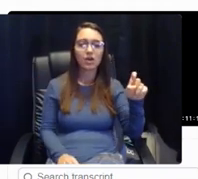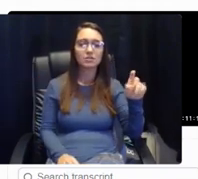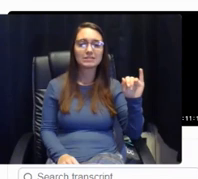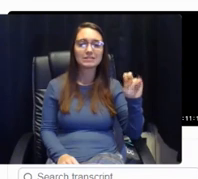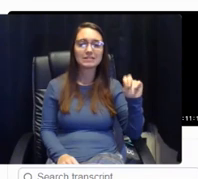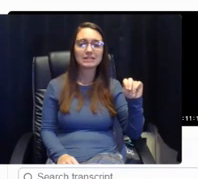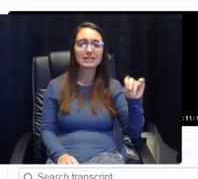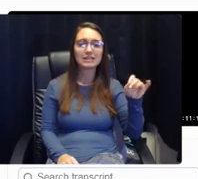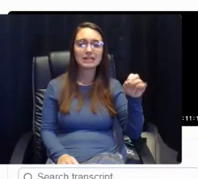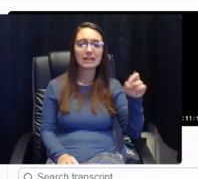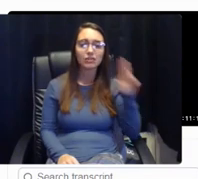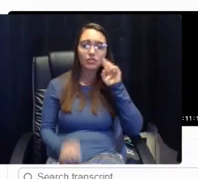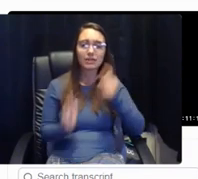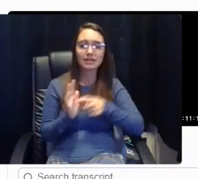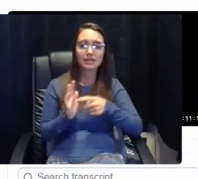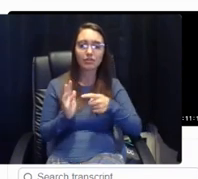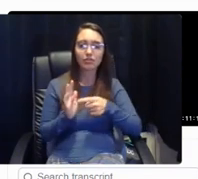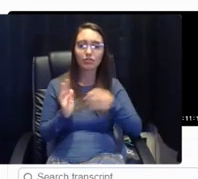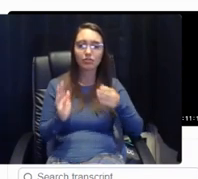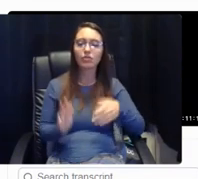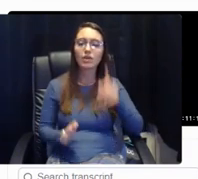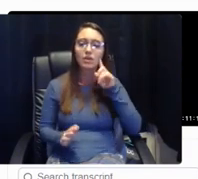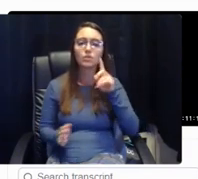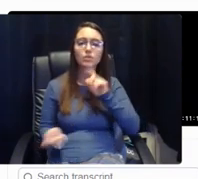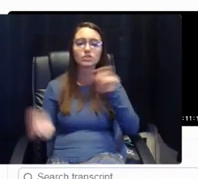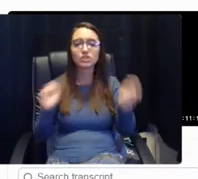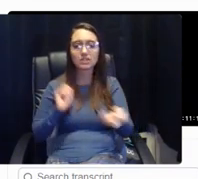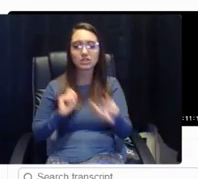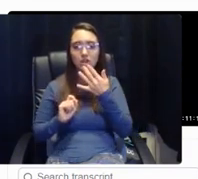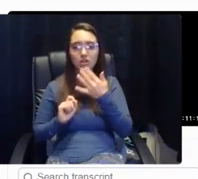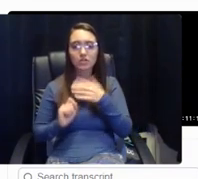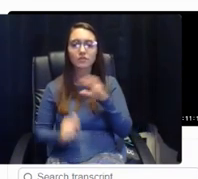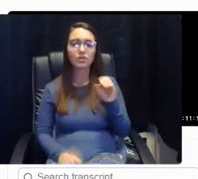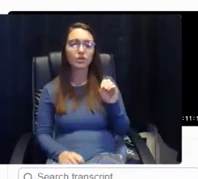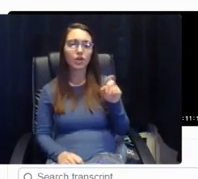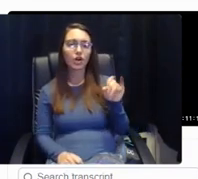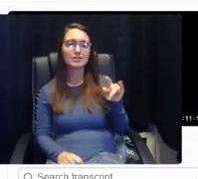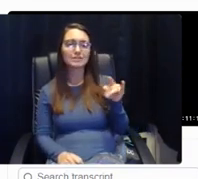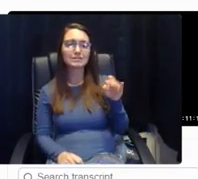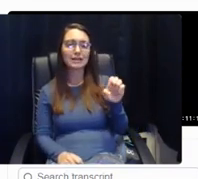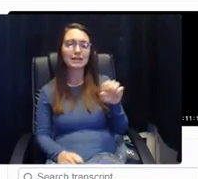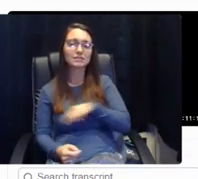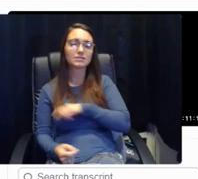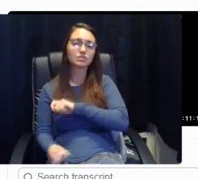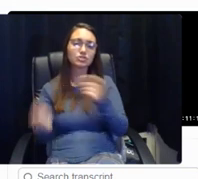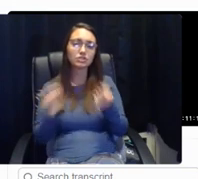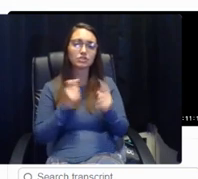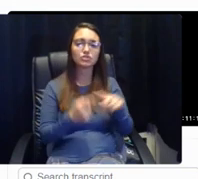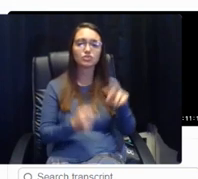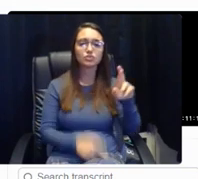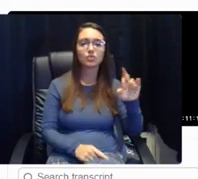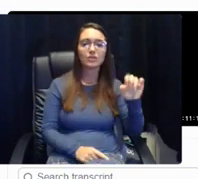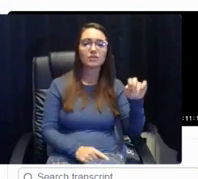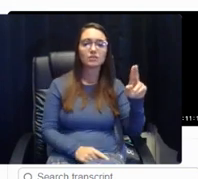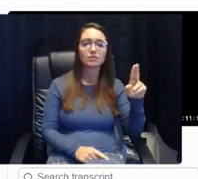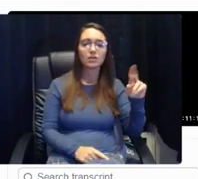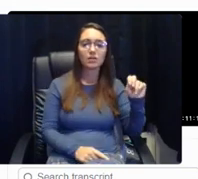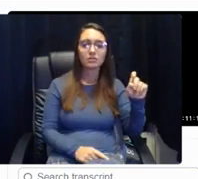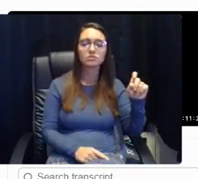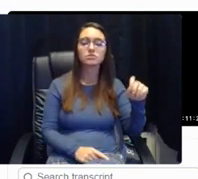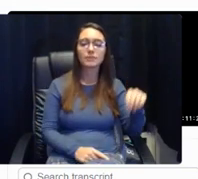color with going from the oxidized to the reducting states. That means when some of the